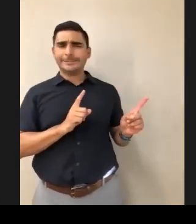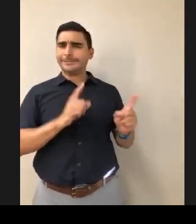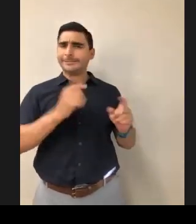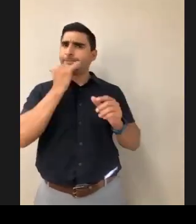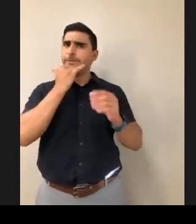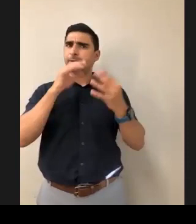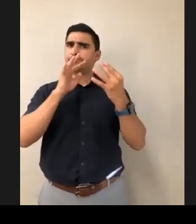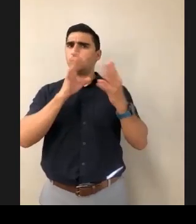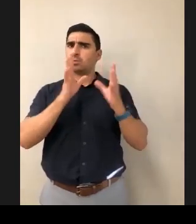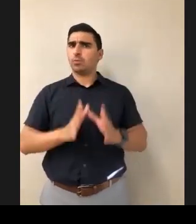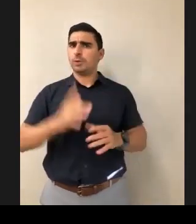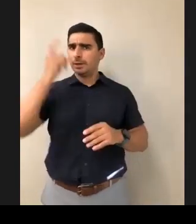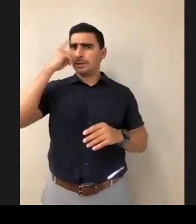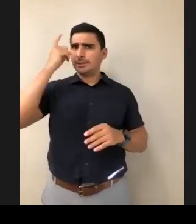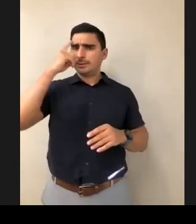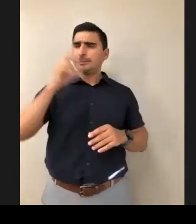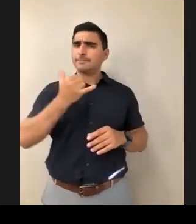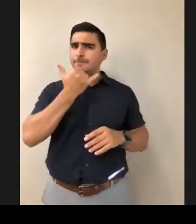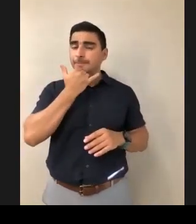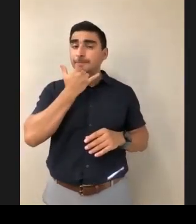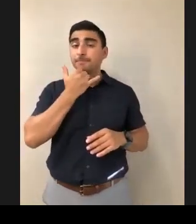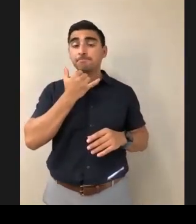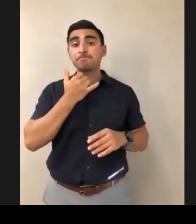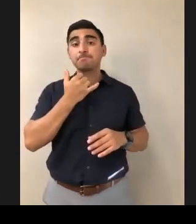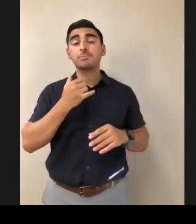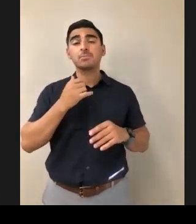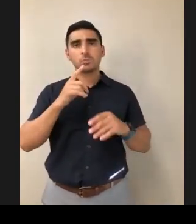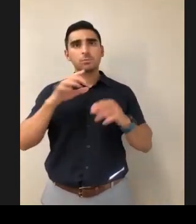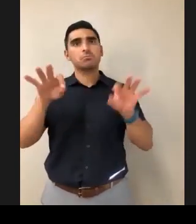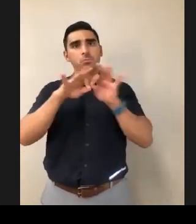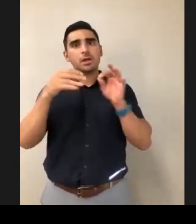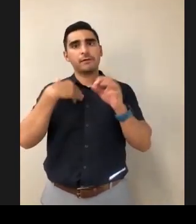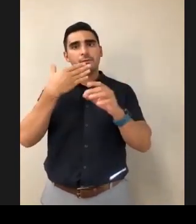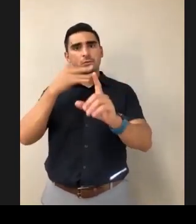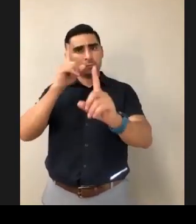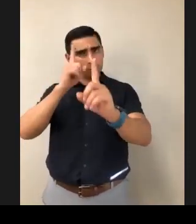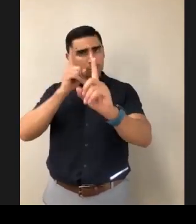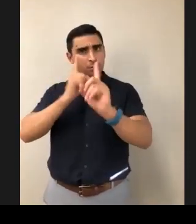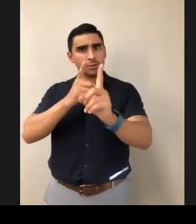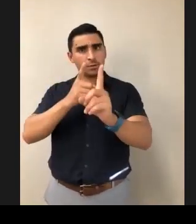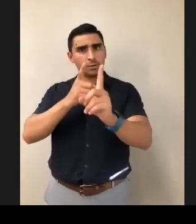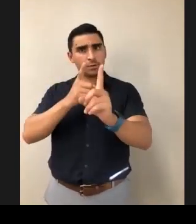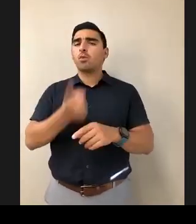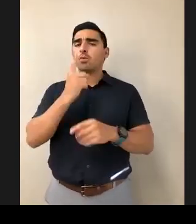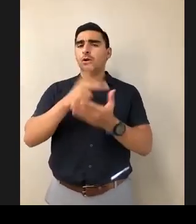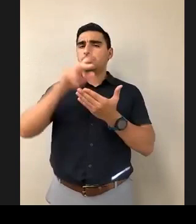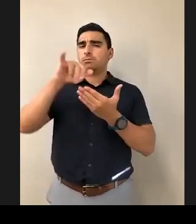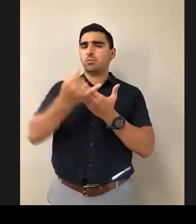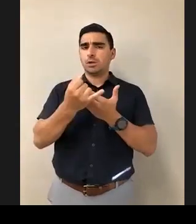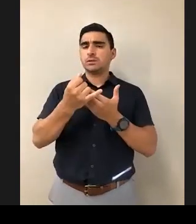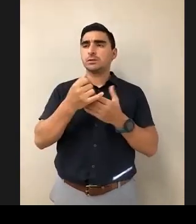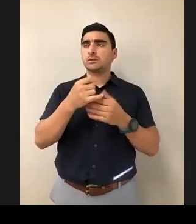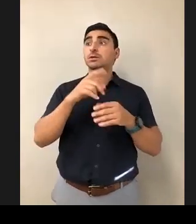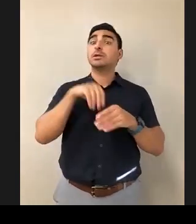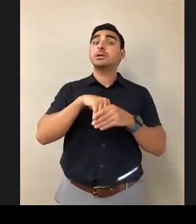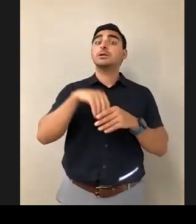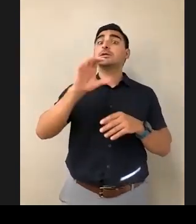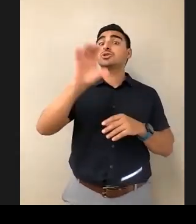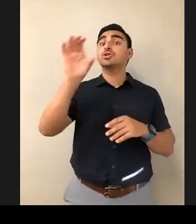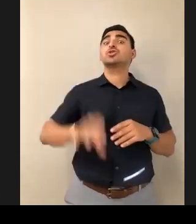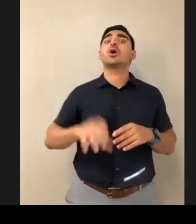So I think those are important goals to strive for. A project that I'm really proud of in Chicago is